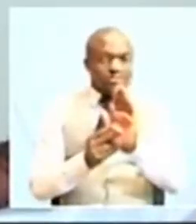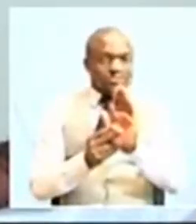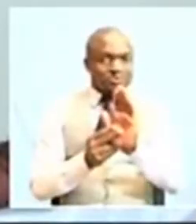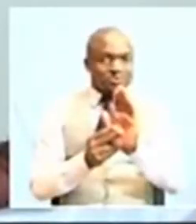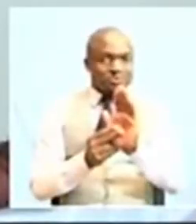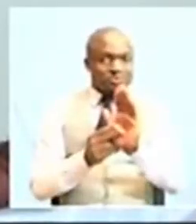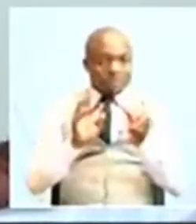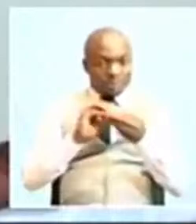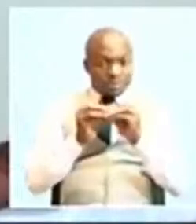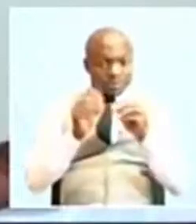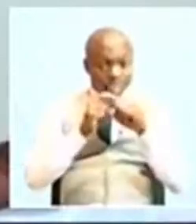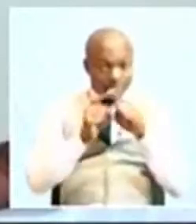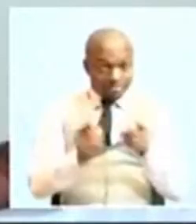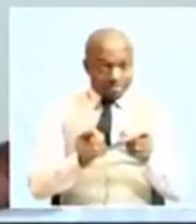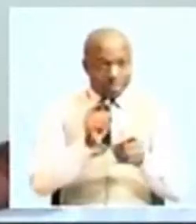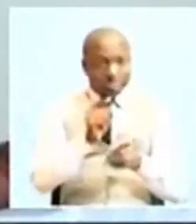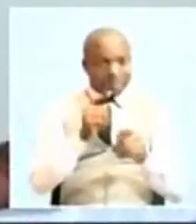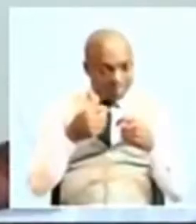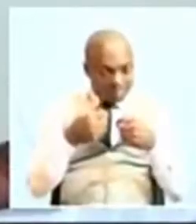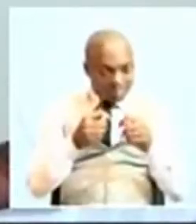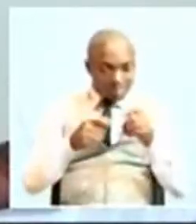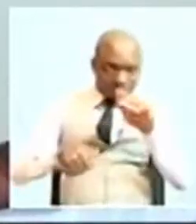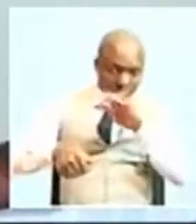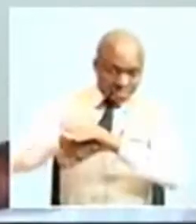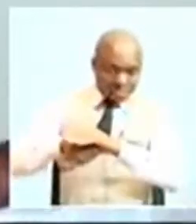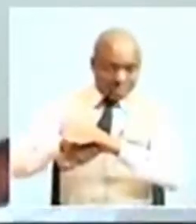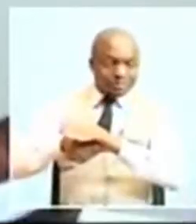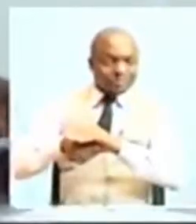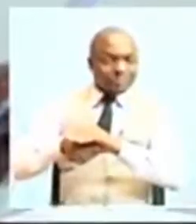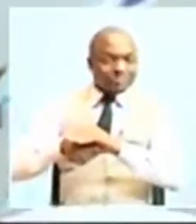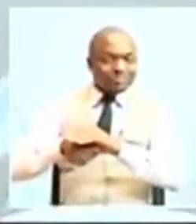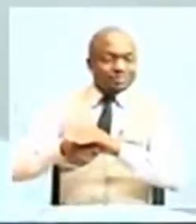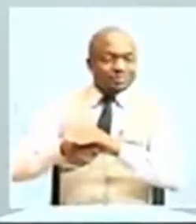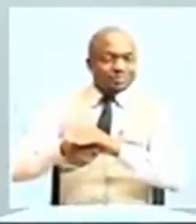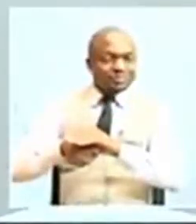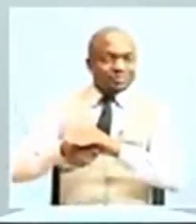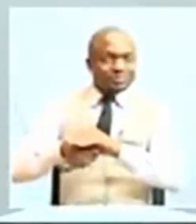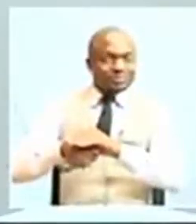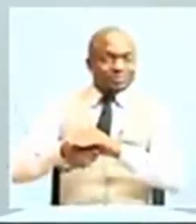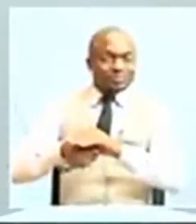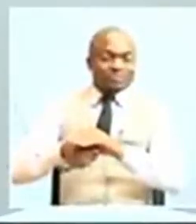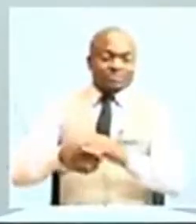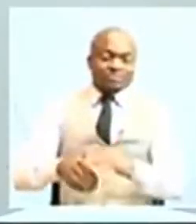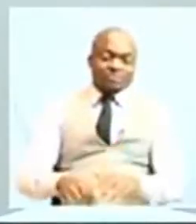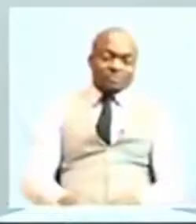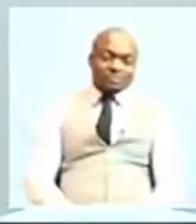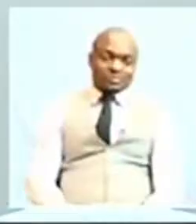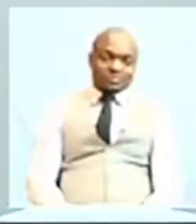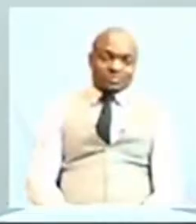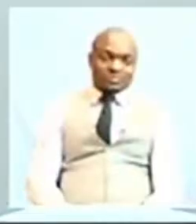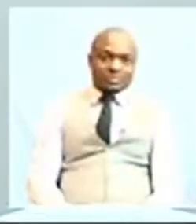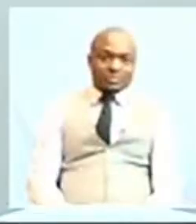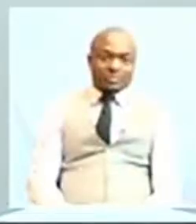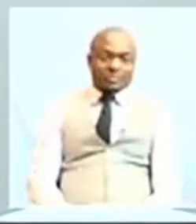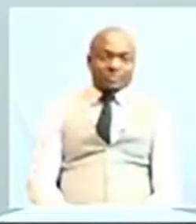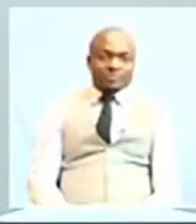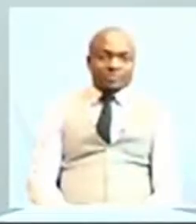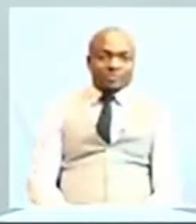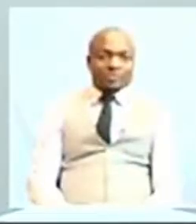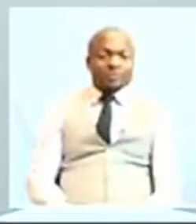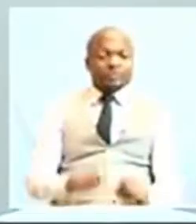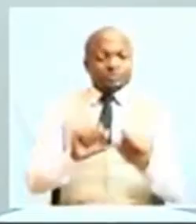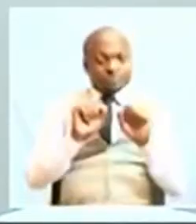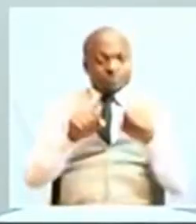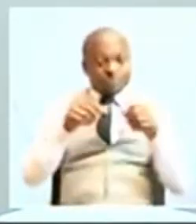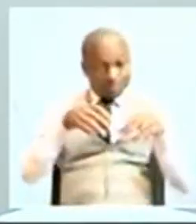you are saying is that you are trying to hide under that, for lack of a better term. So we can